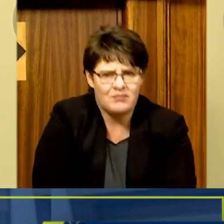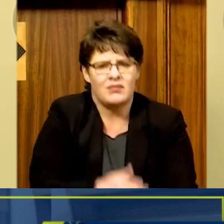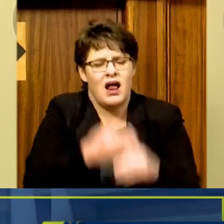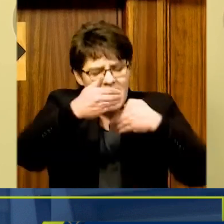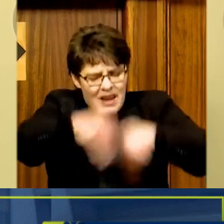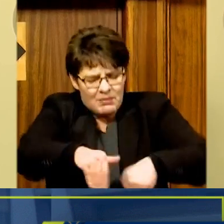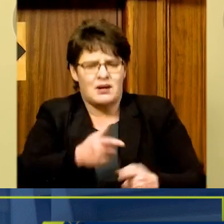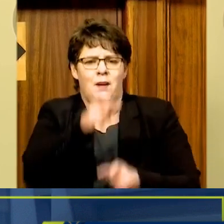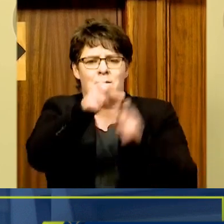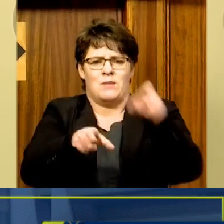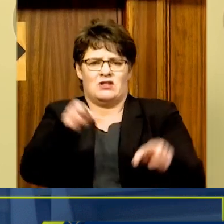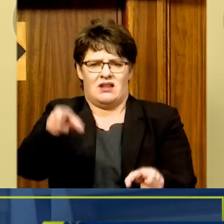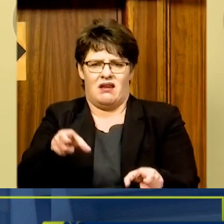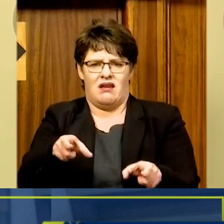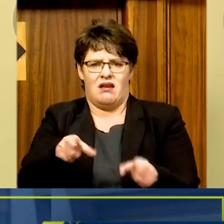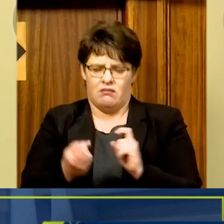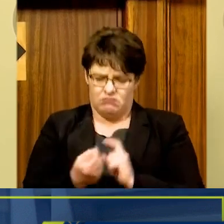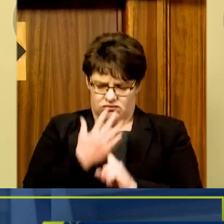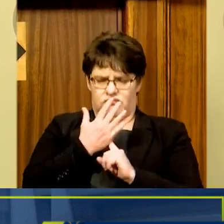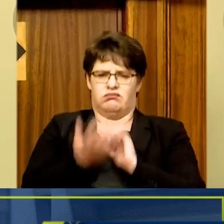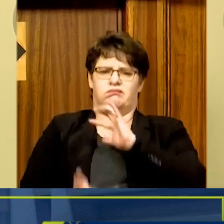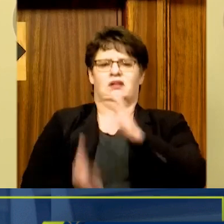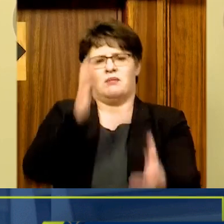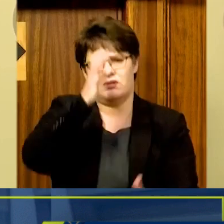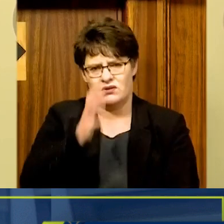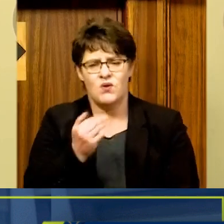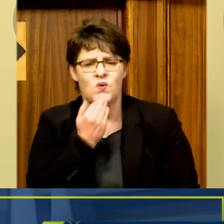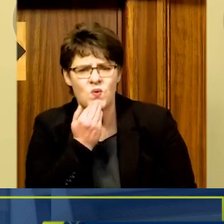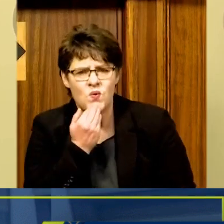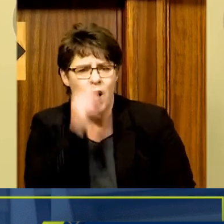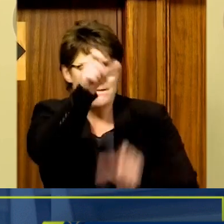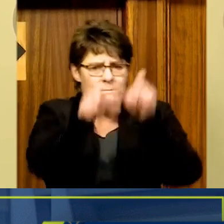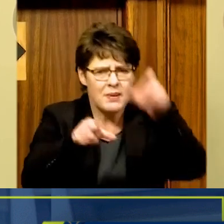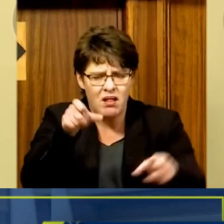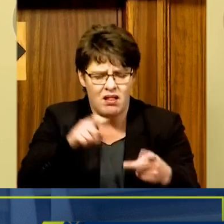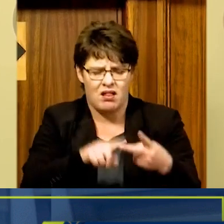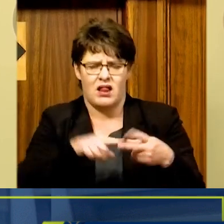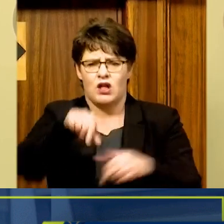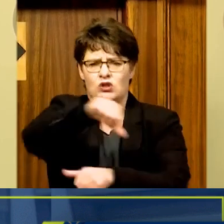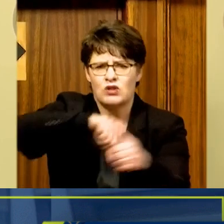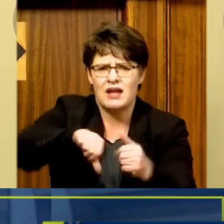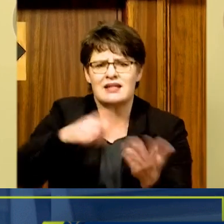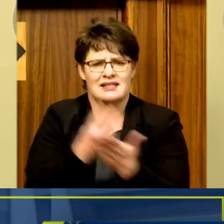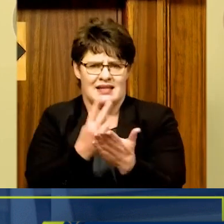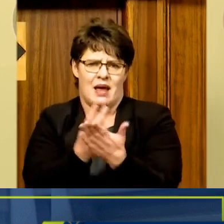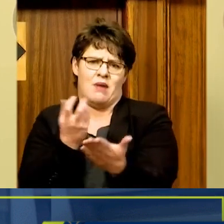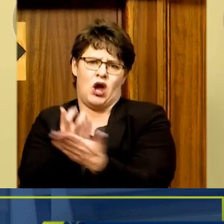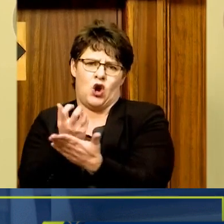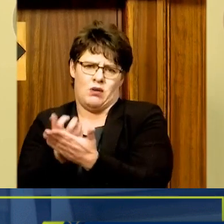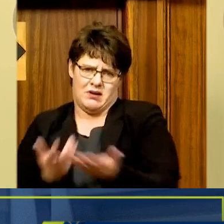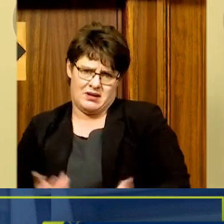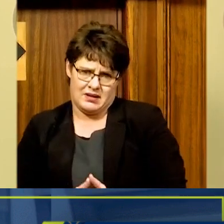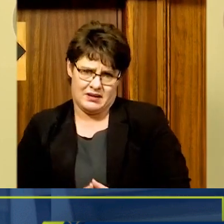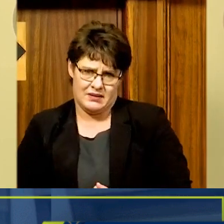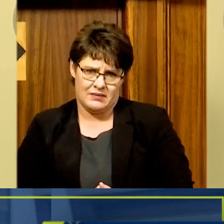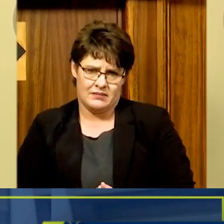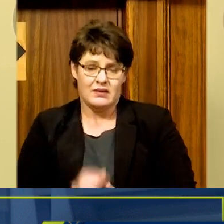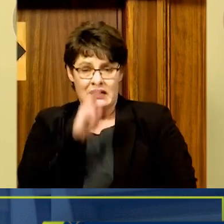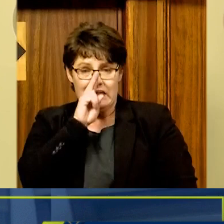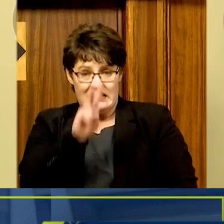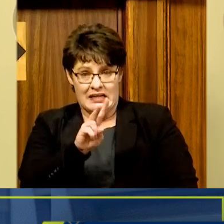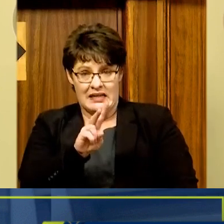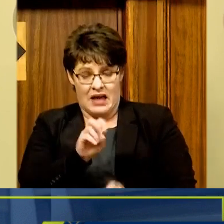our people, our society, and to our economy. As we confront the rapid rise in